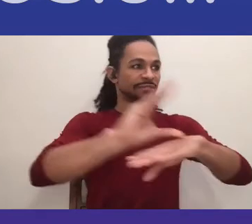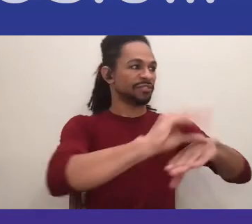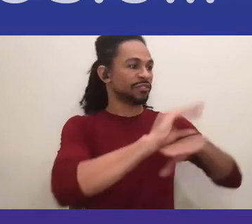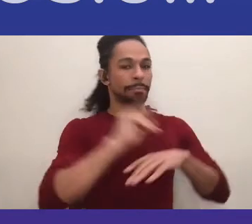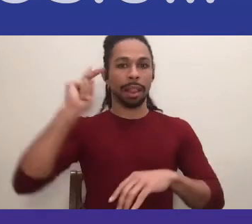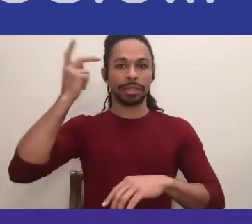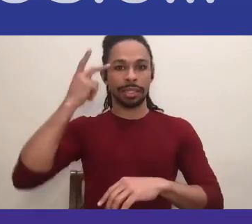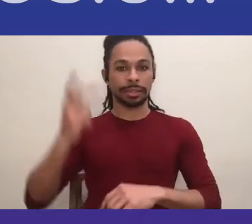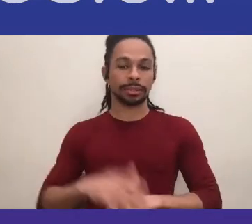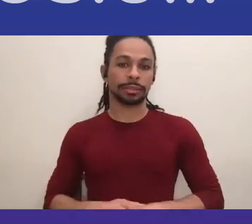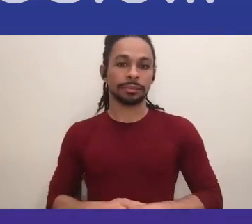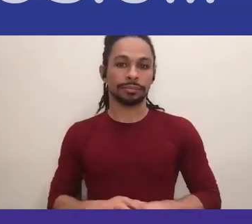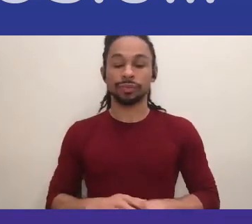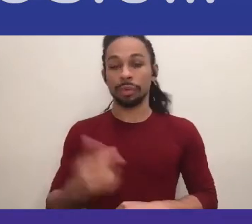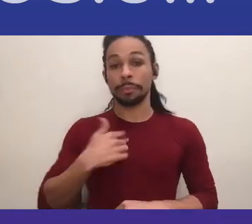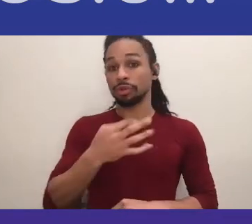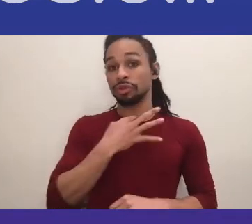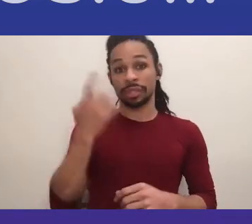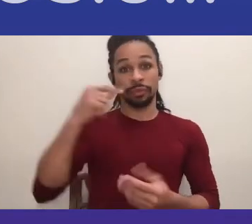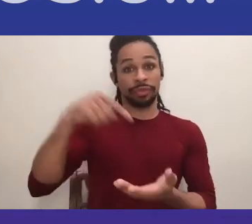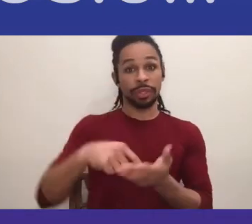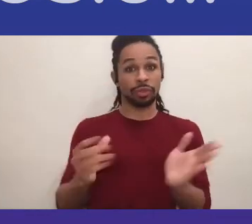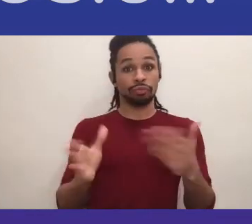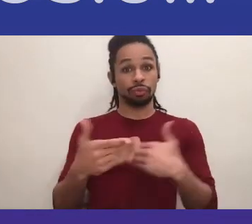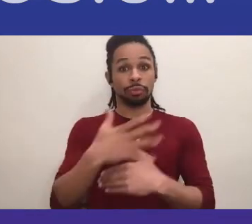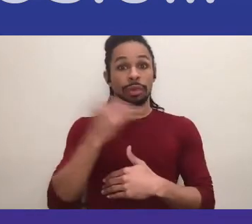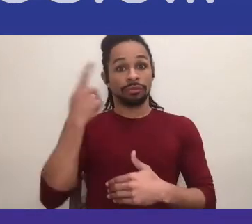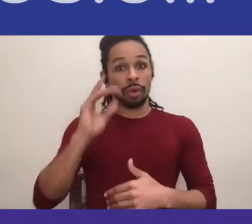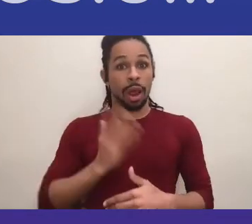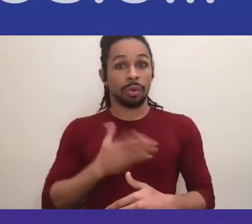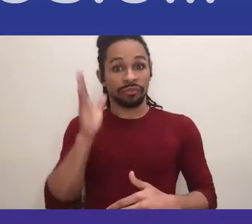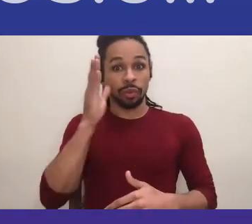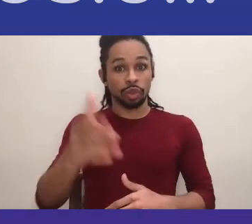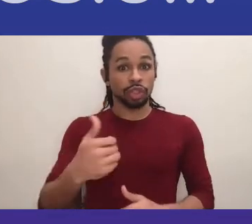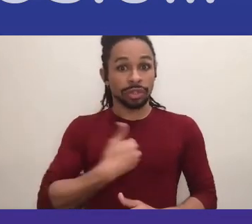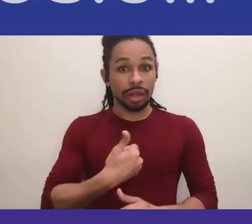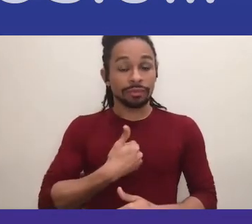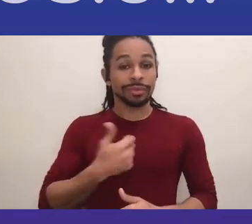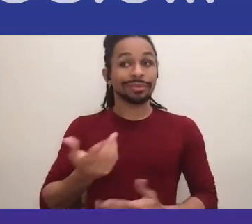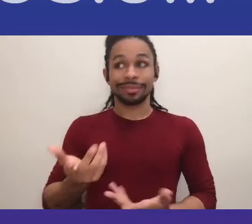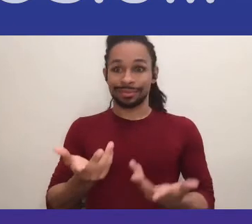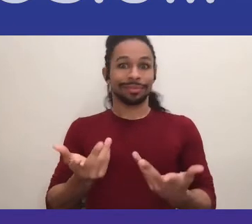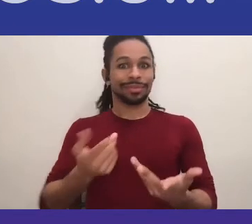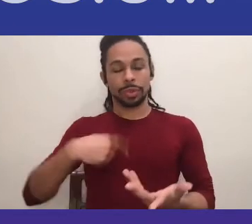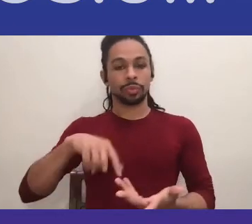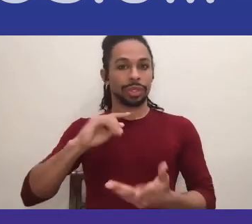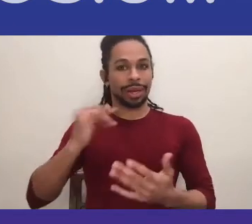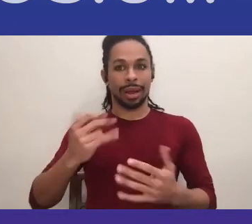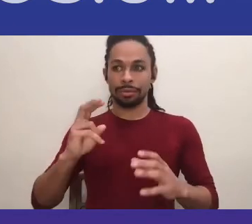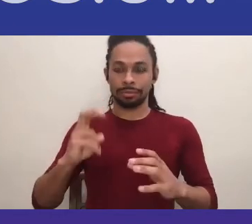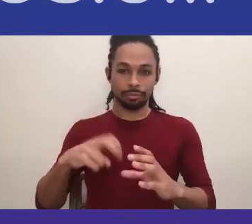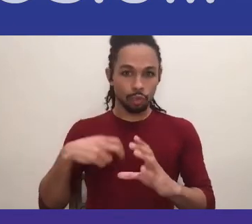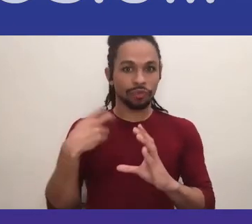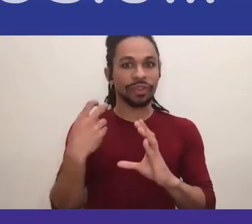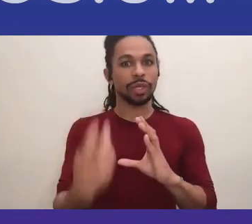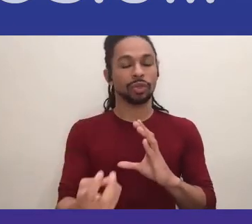for this room, as in our future selves that we're moving into now. And Perel, I think you spoke it just